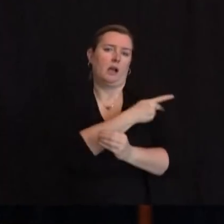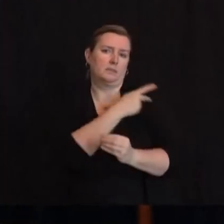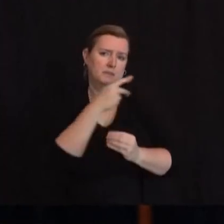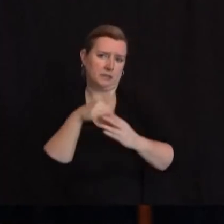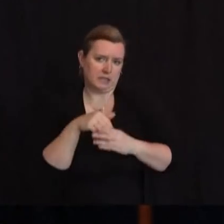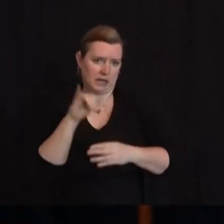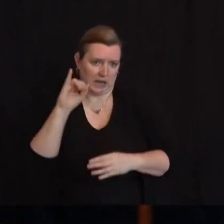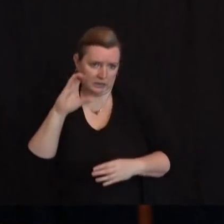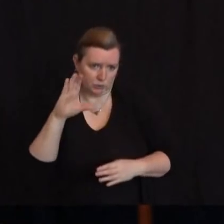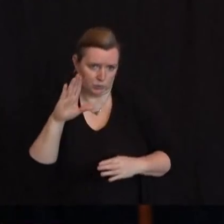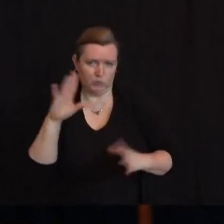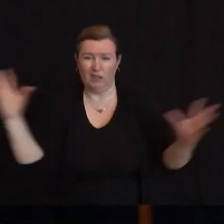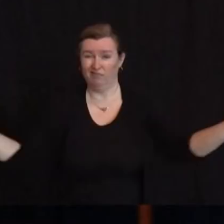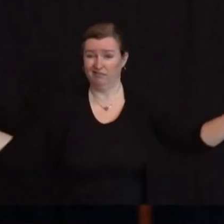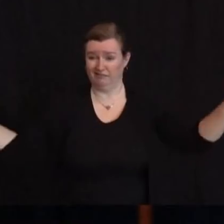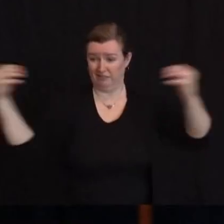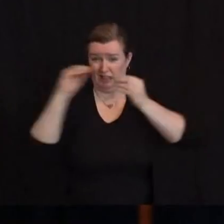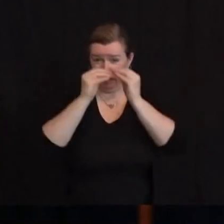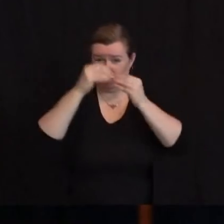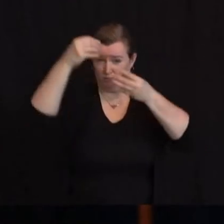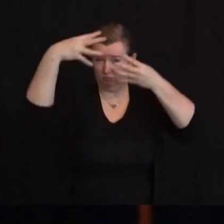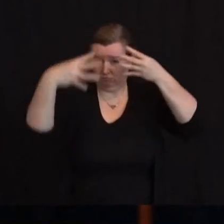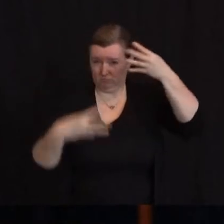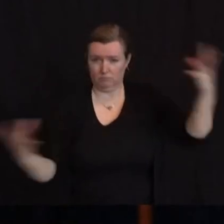The algorithms are different for each one.